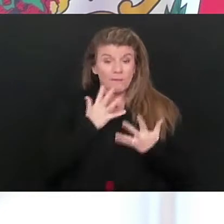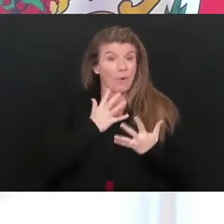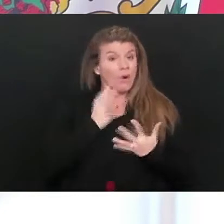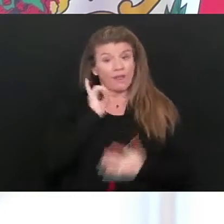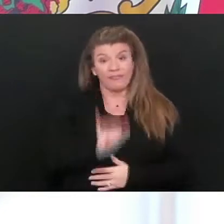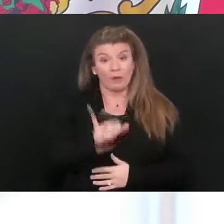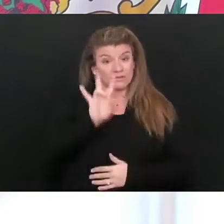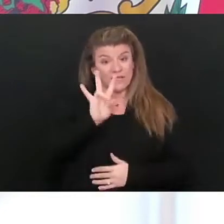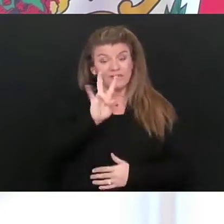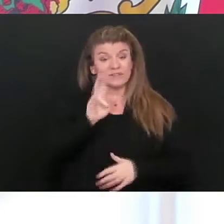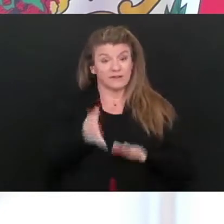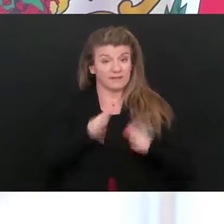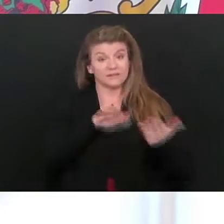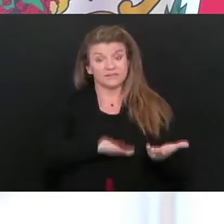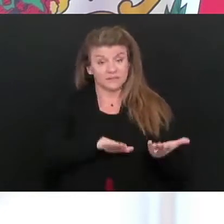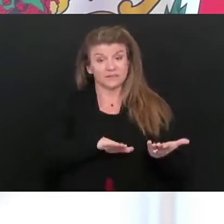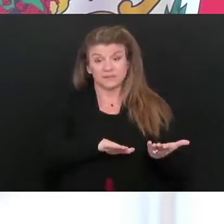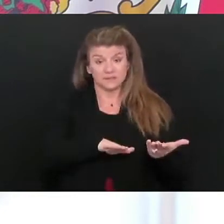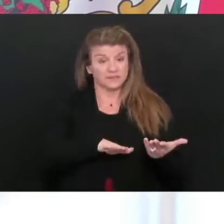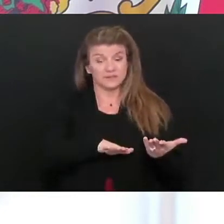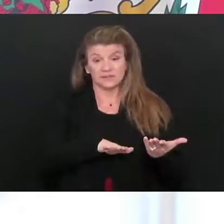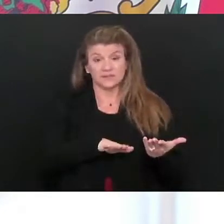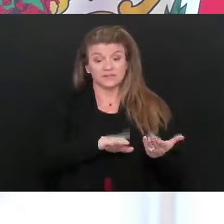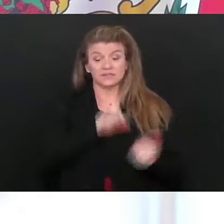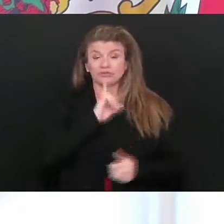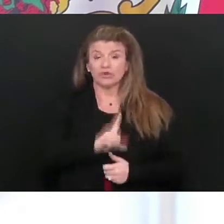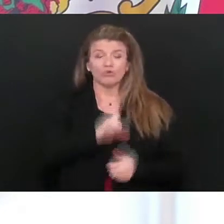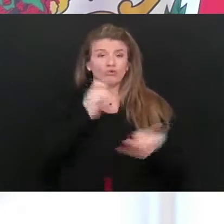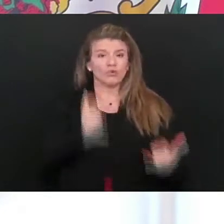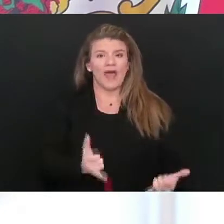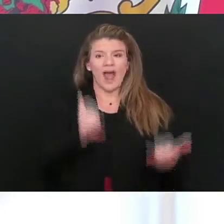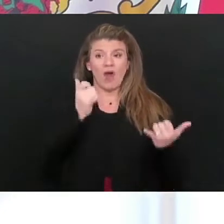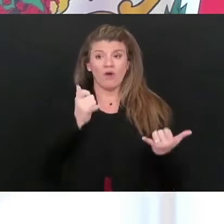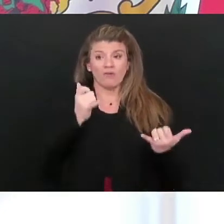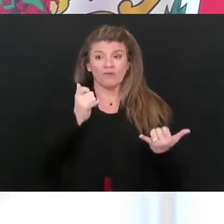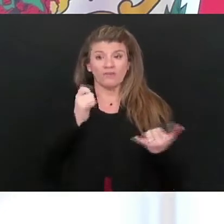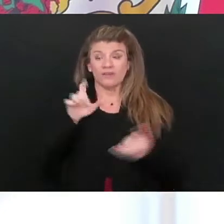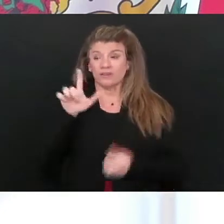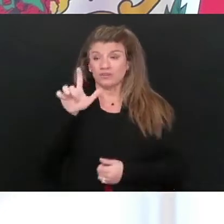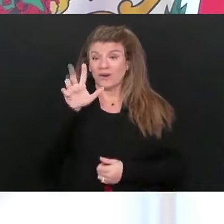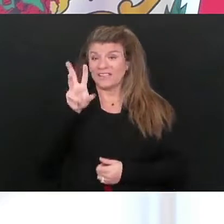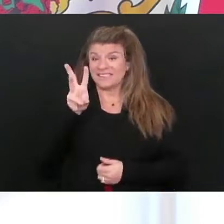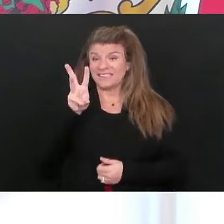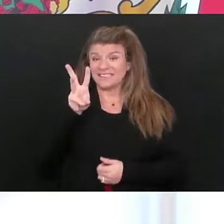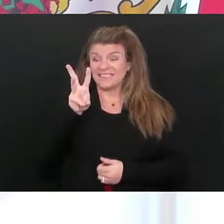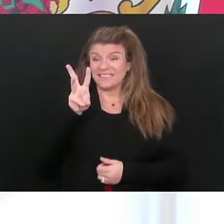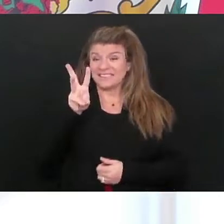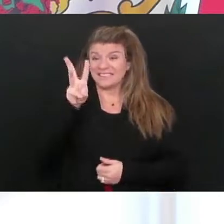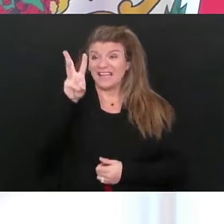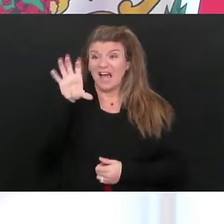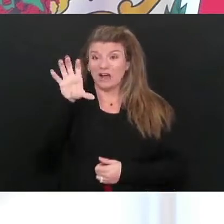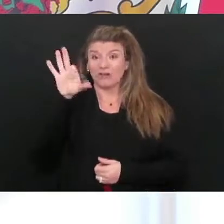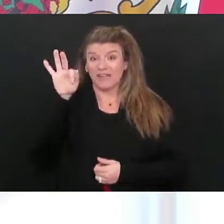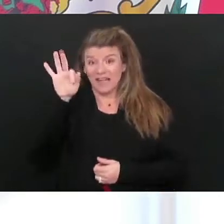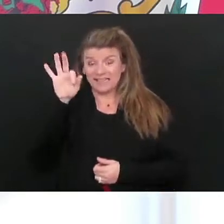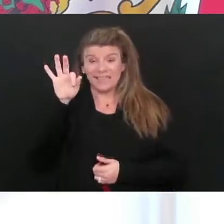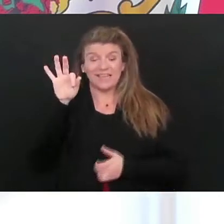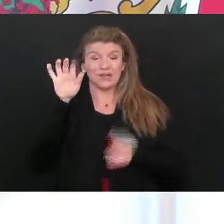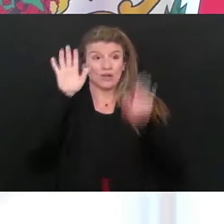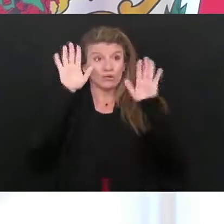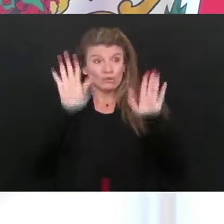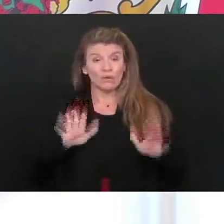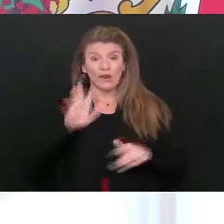deaths, and as is so true now for 2,619 great West Virginians.